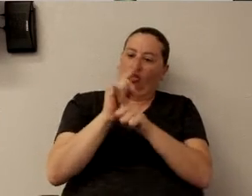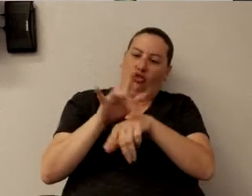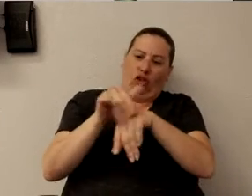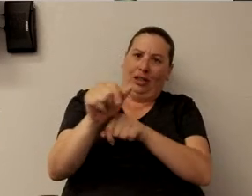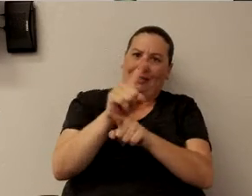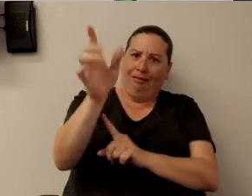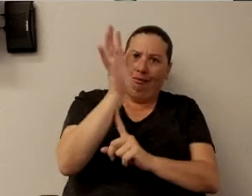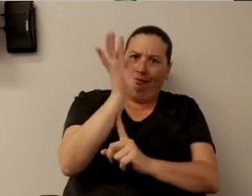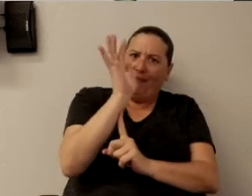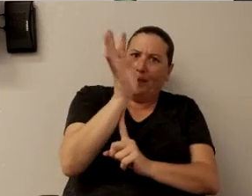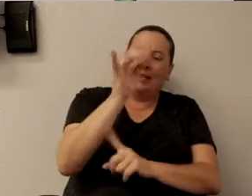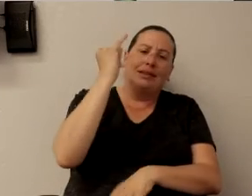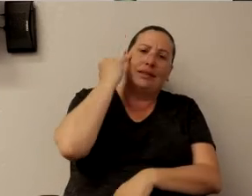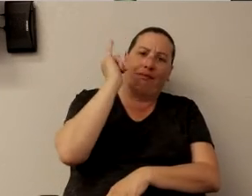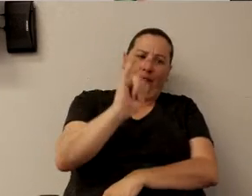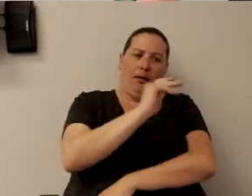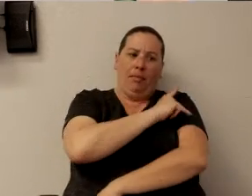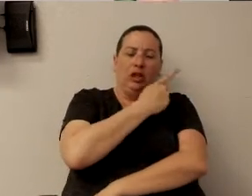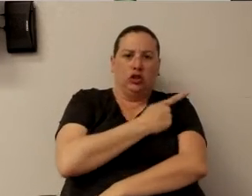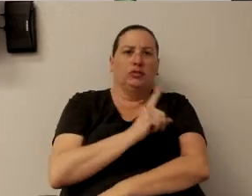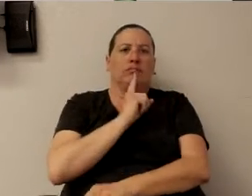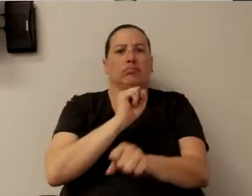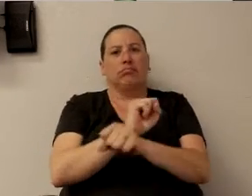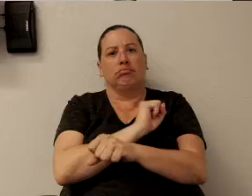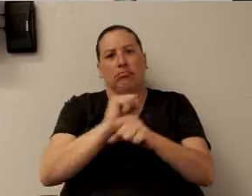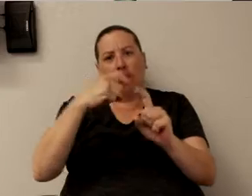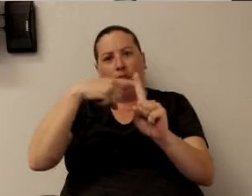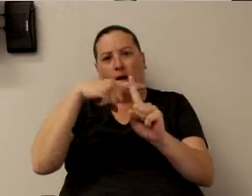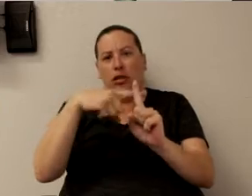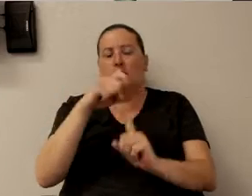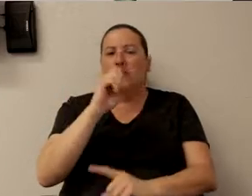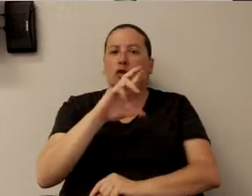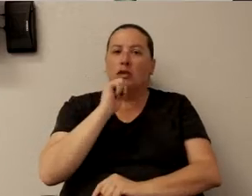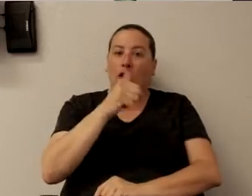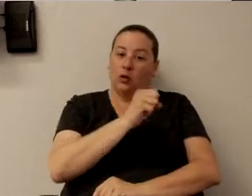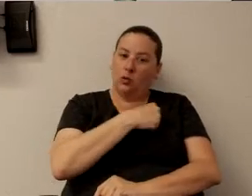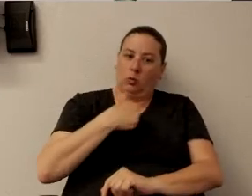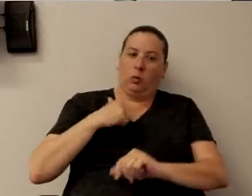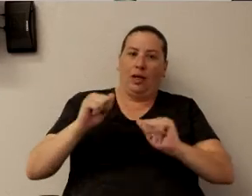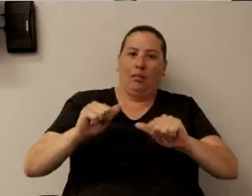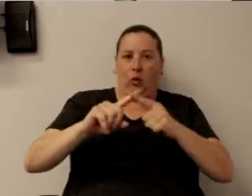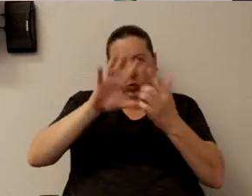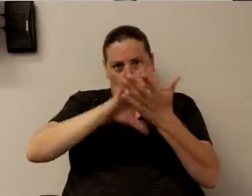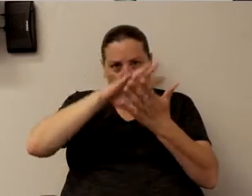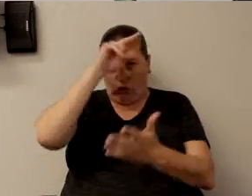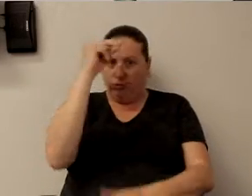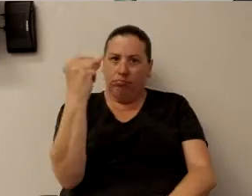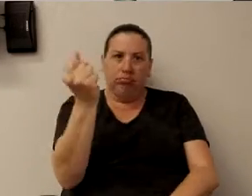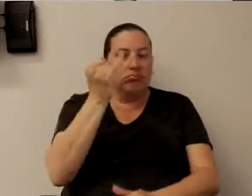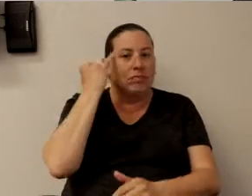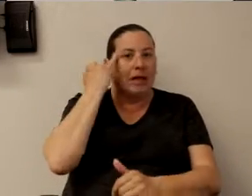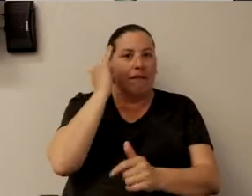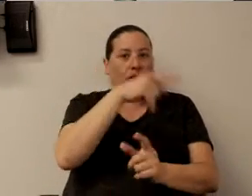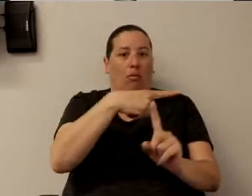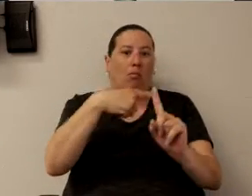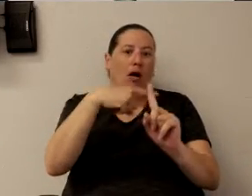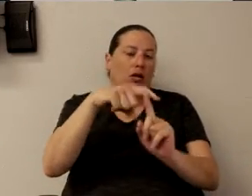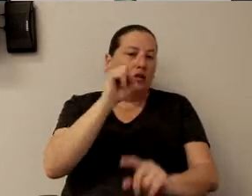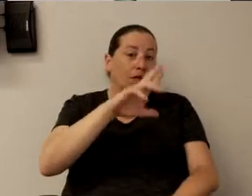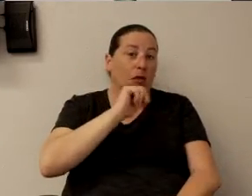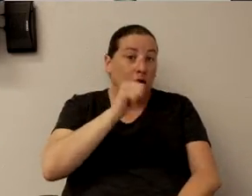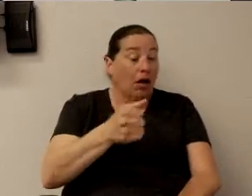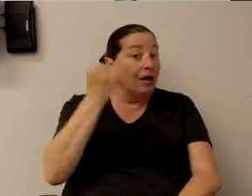whether that patient is positive or not. So we learn right then and there in the emergency department if they're positive or not. If they're